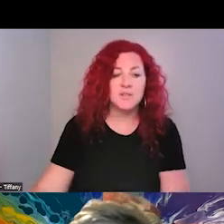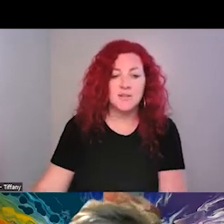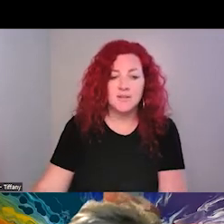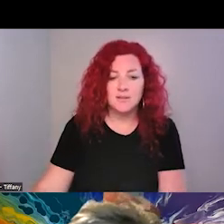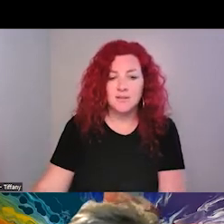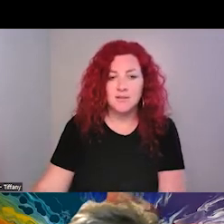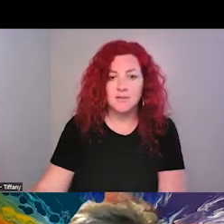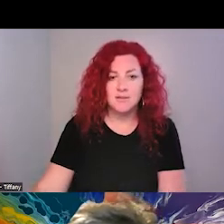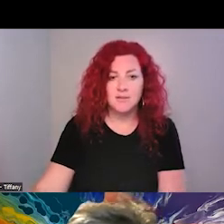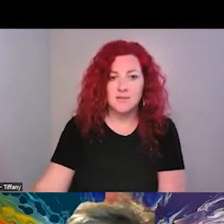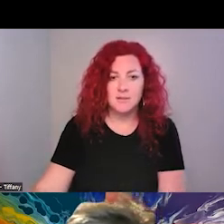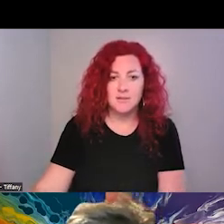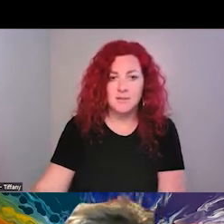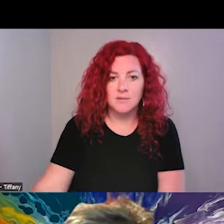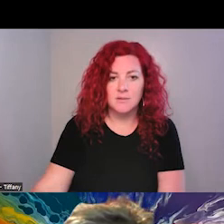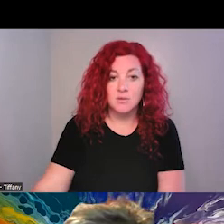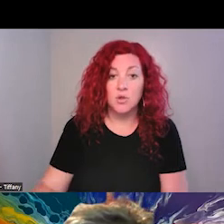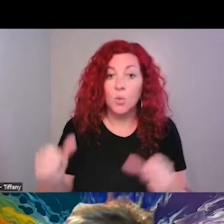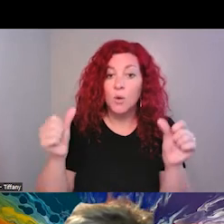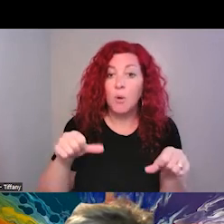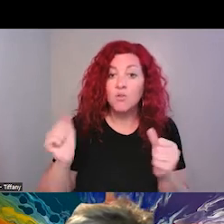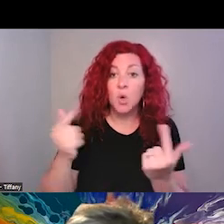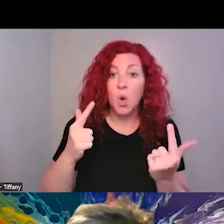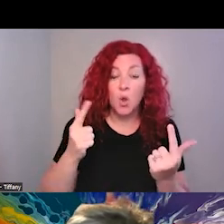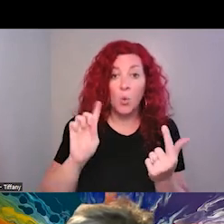all of the print materials into the toolkit yesterday.